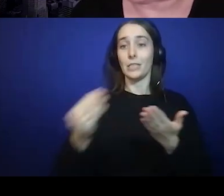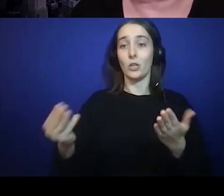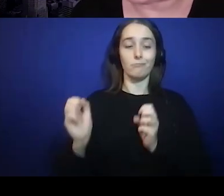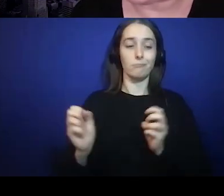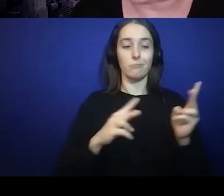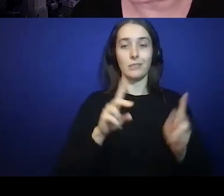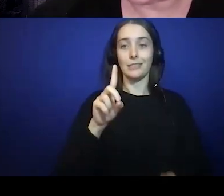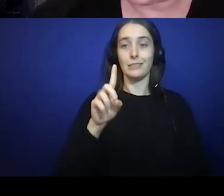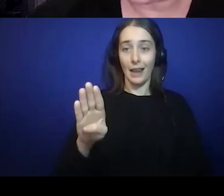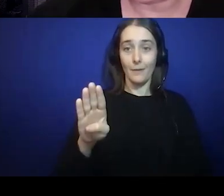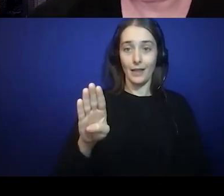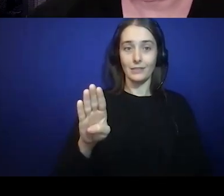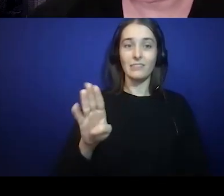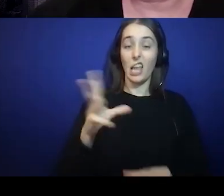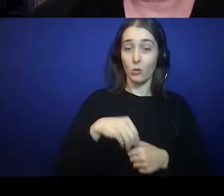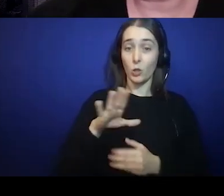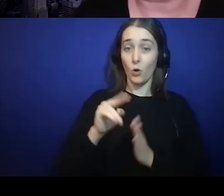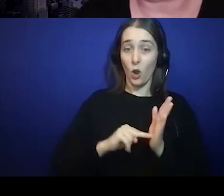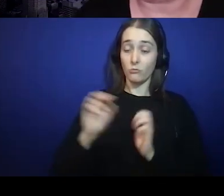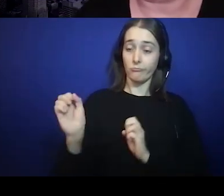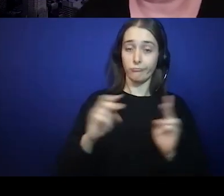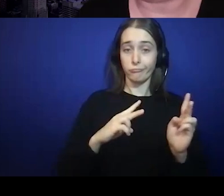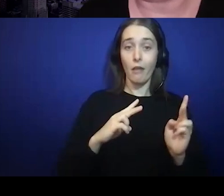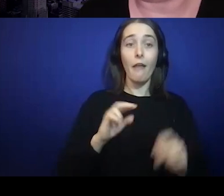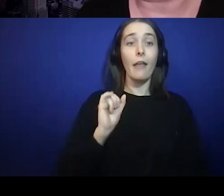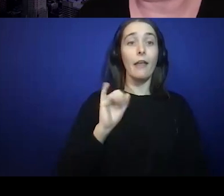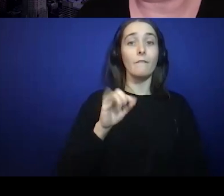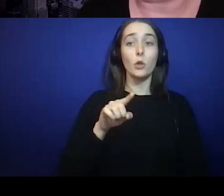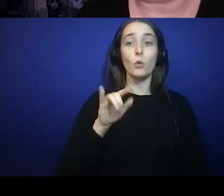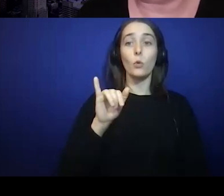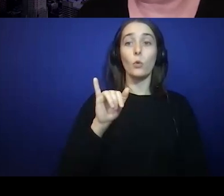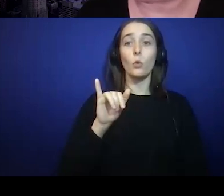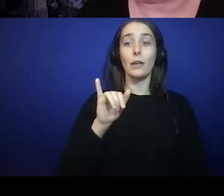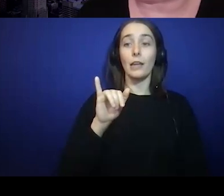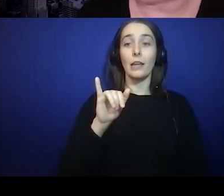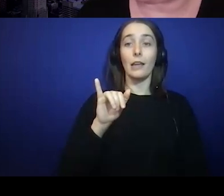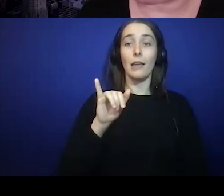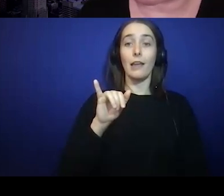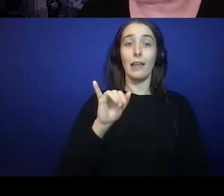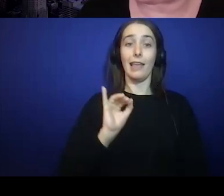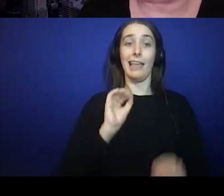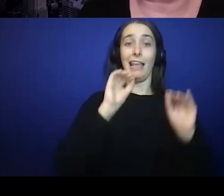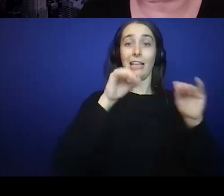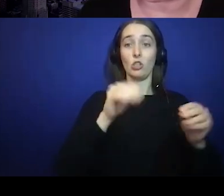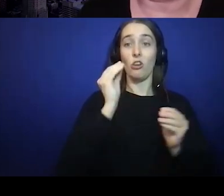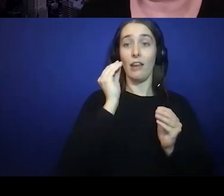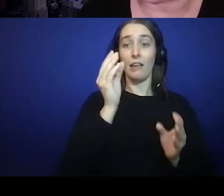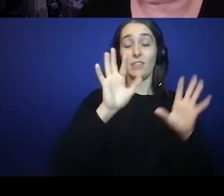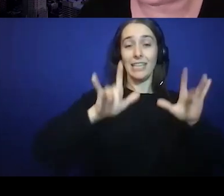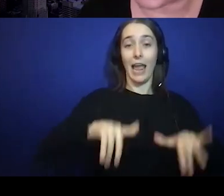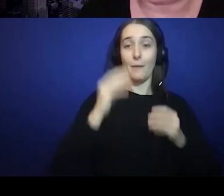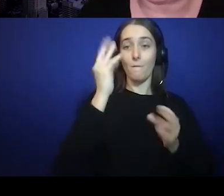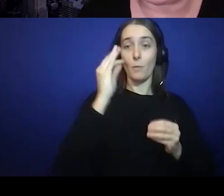your notes about those materials. And if you insert the information about the authors